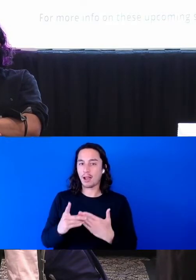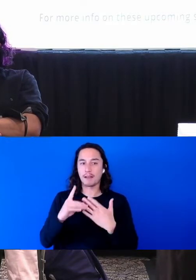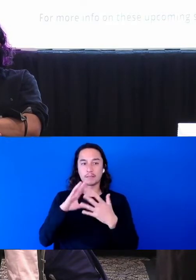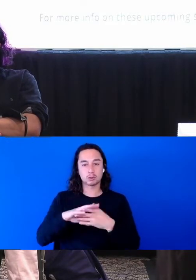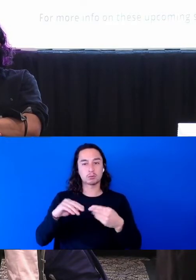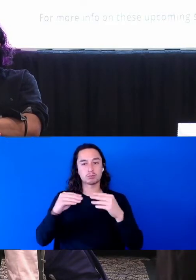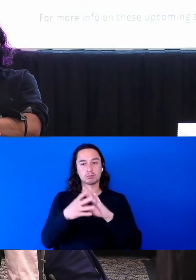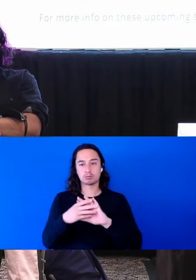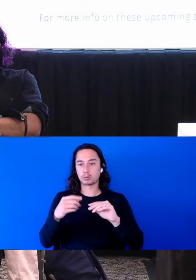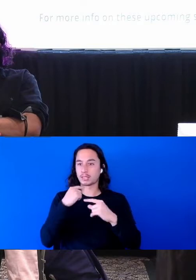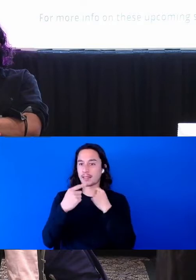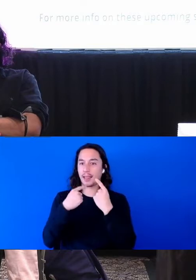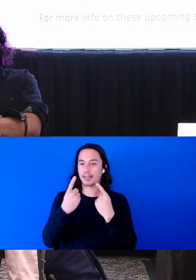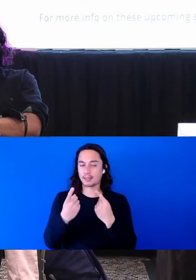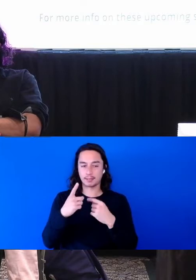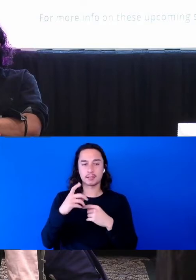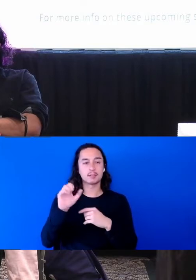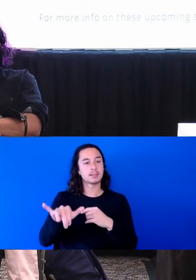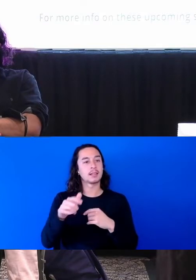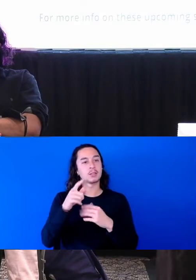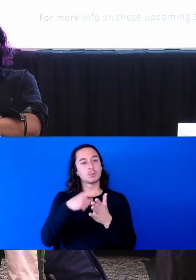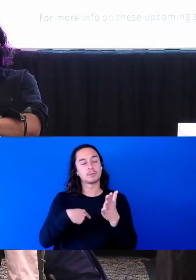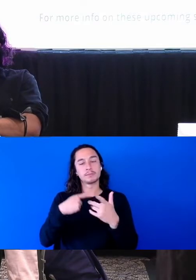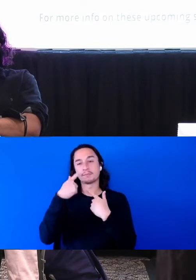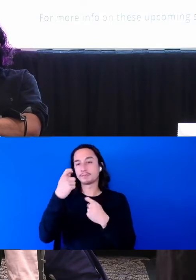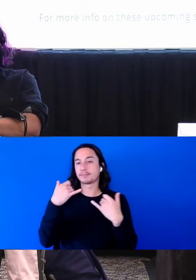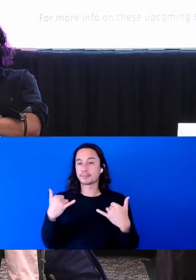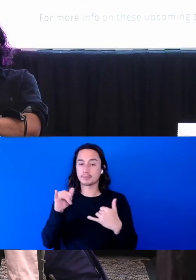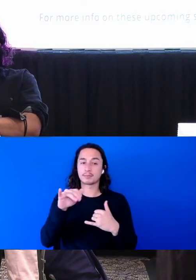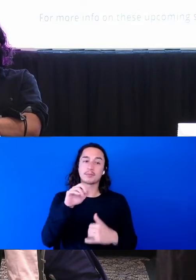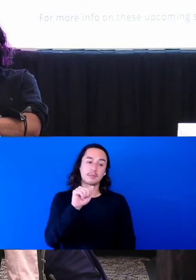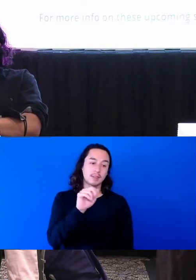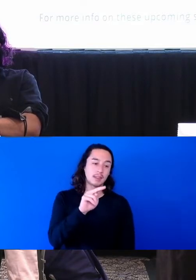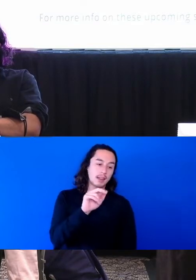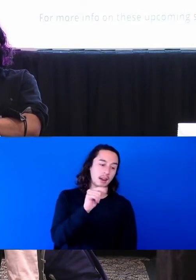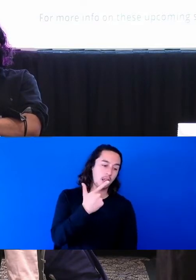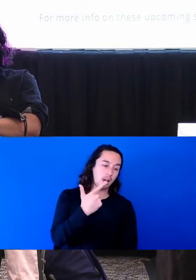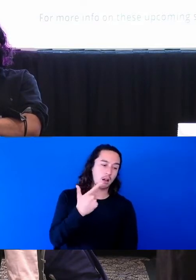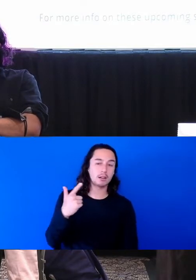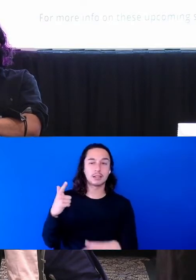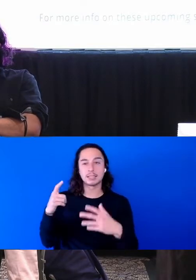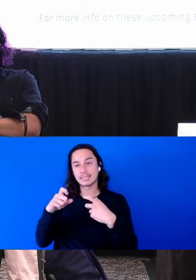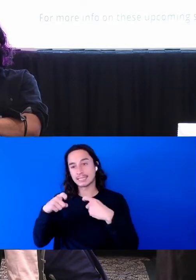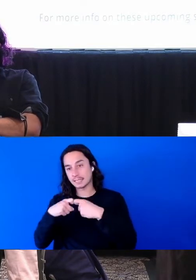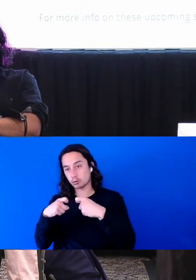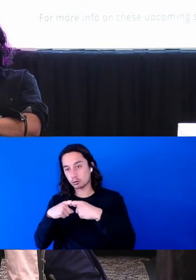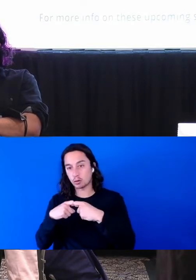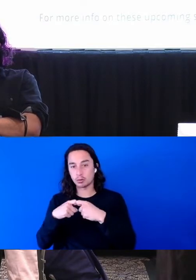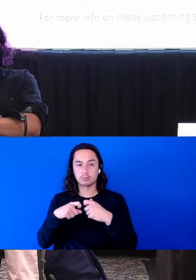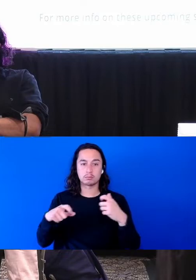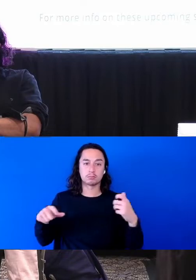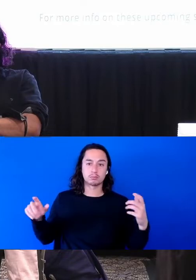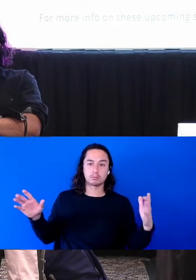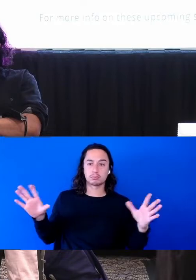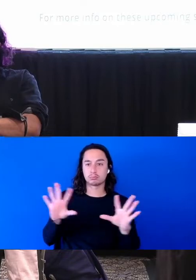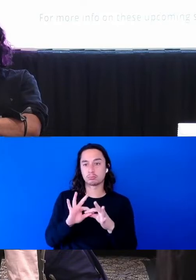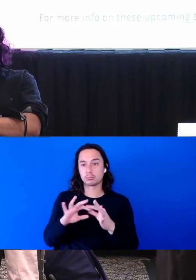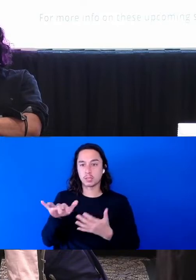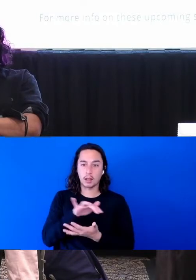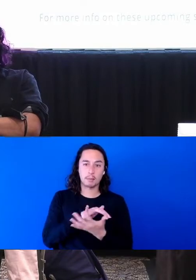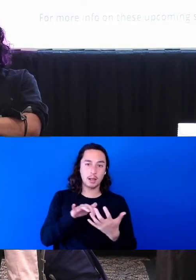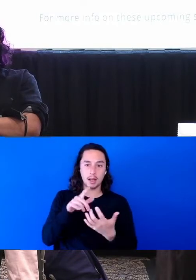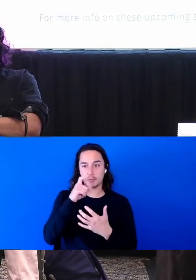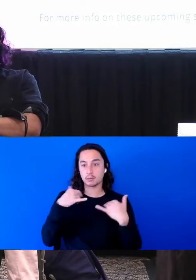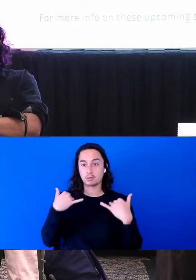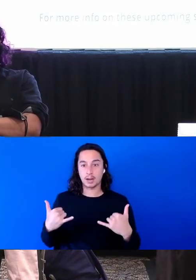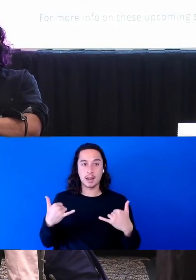what I've become interested in now. So that's kind of like the analog and the digital start to combine, because right now the mechanisms of the theater are